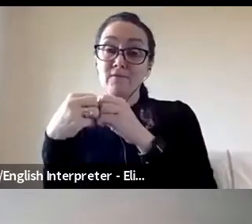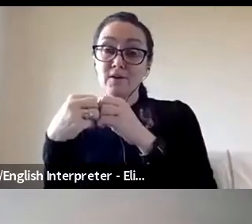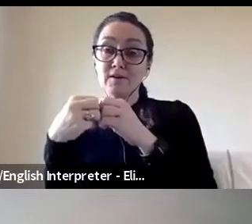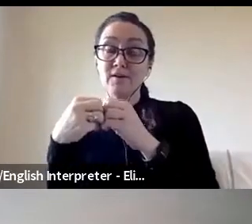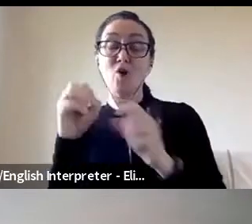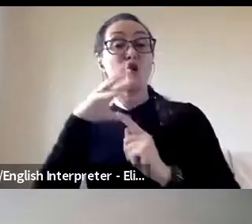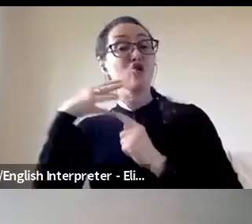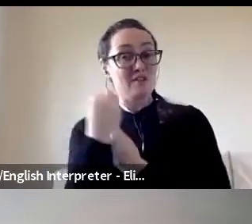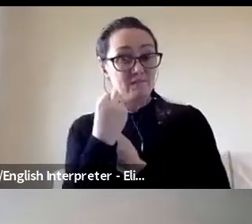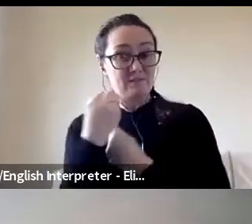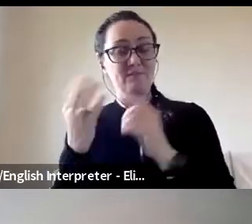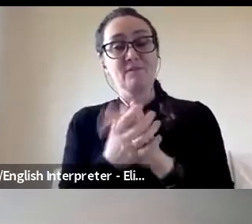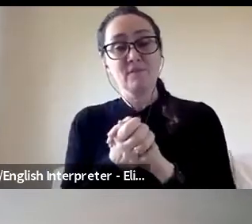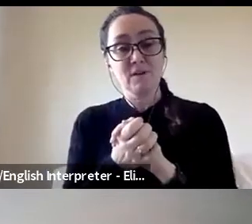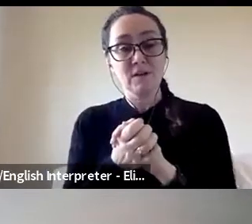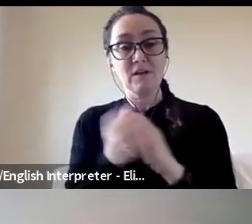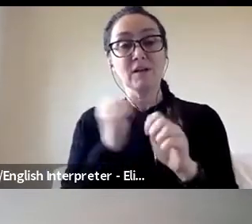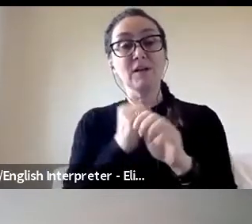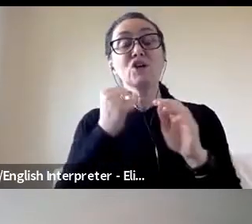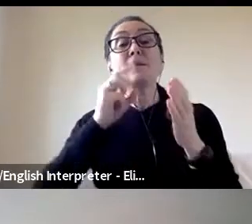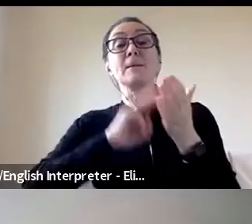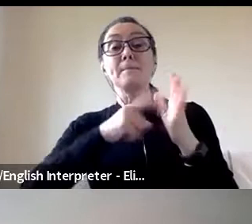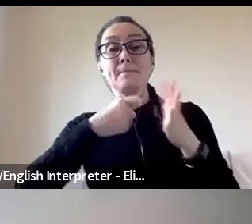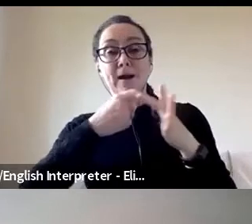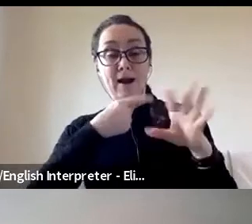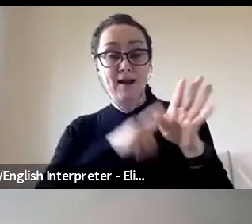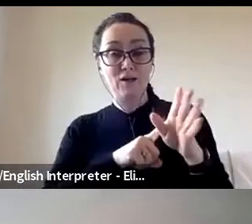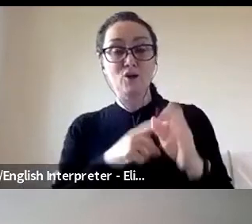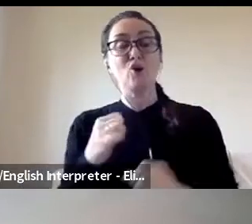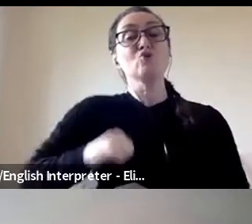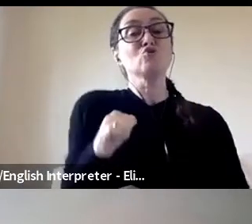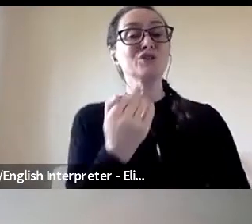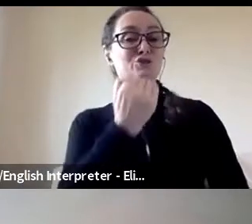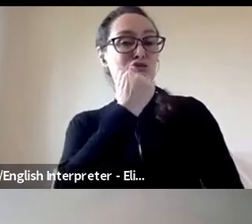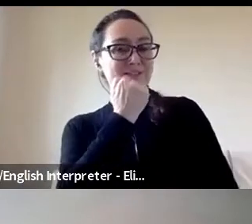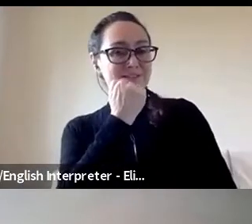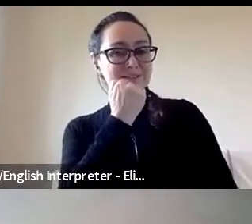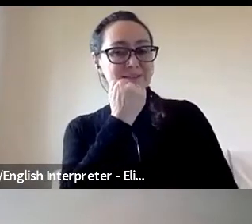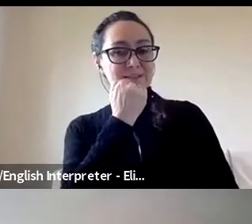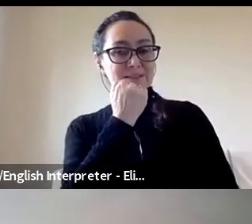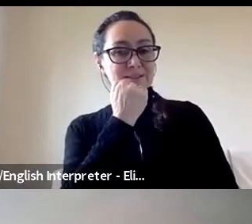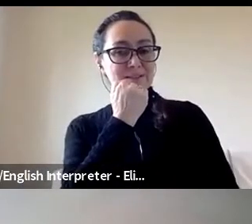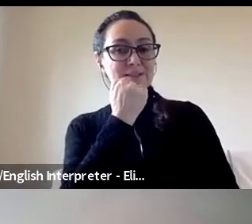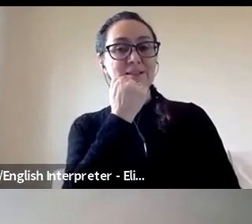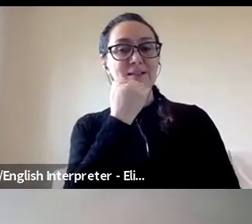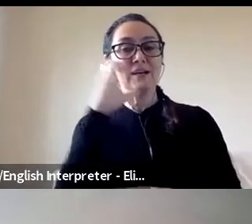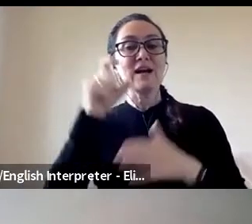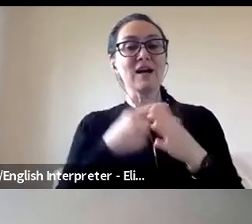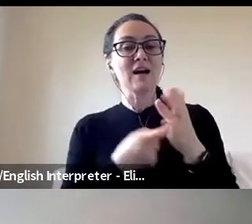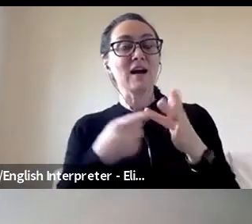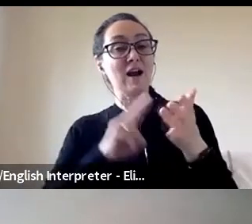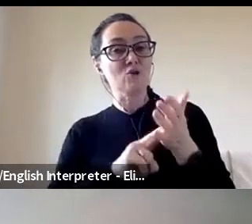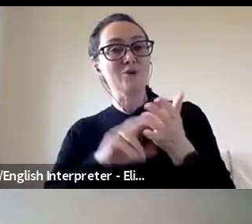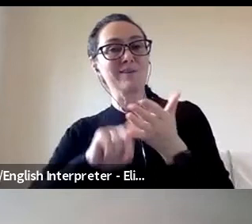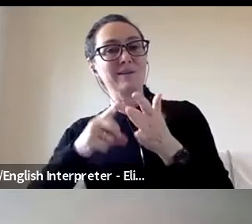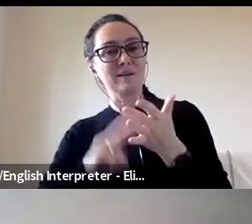Conservative Party, Gillian Mackay from the Scottish Greens Party, Karen Lindsay from the Scottish Liberal Democrats